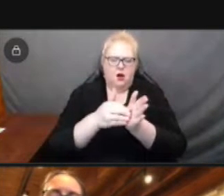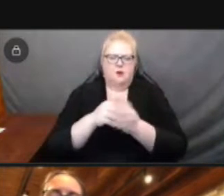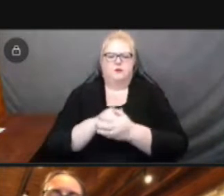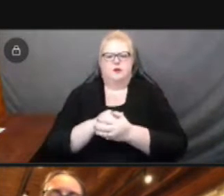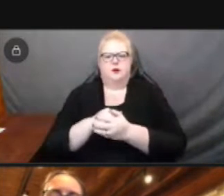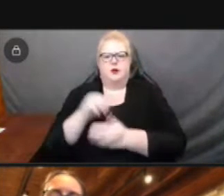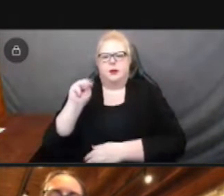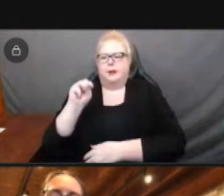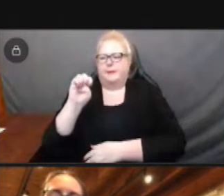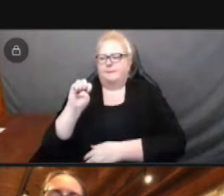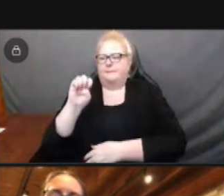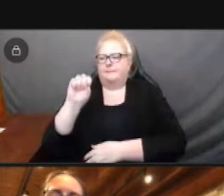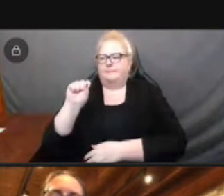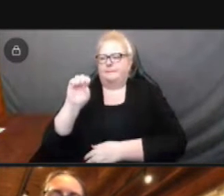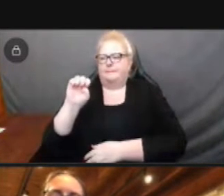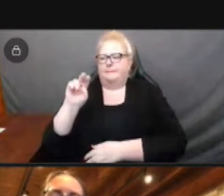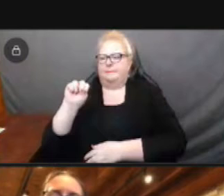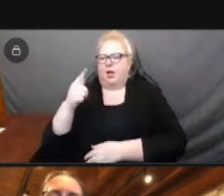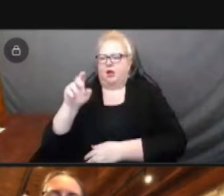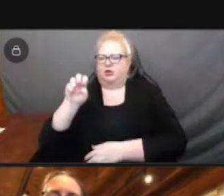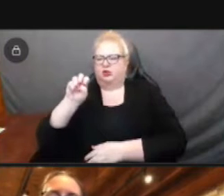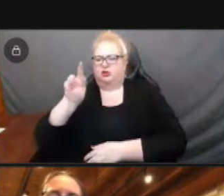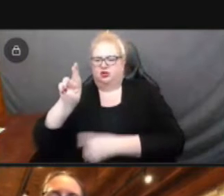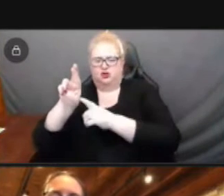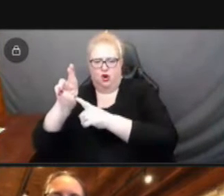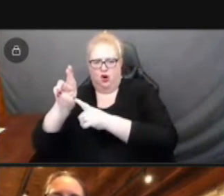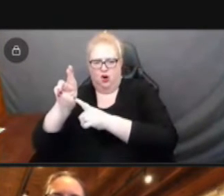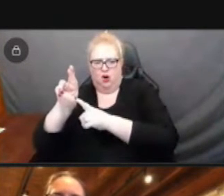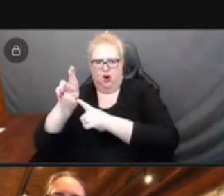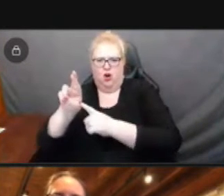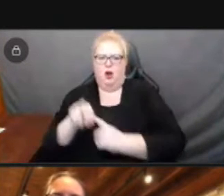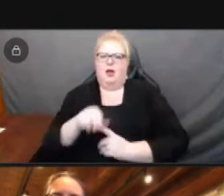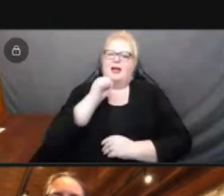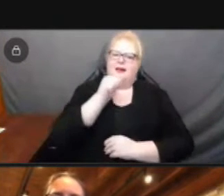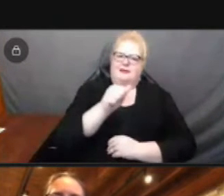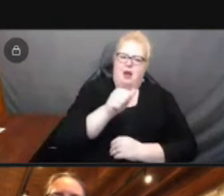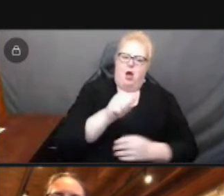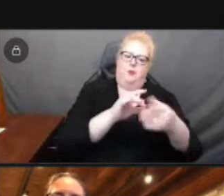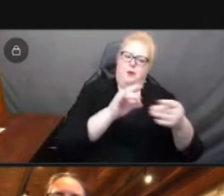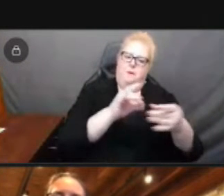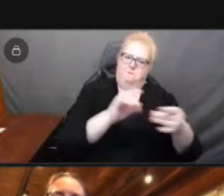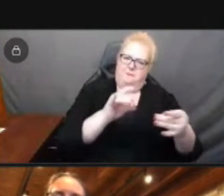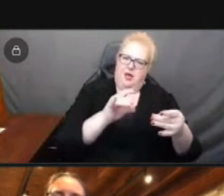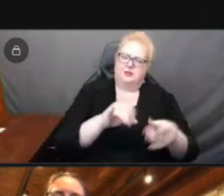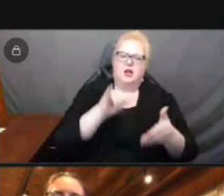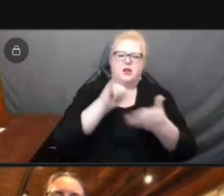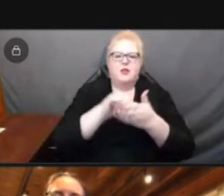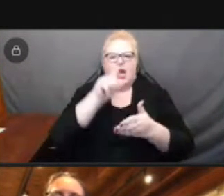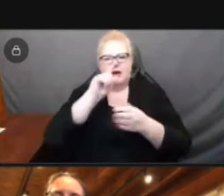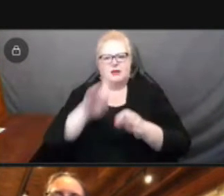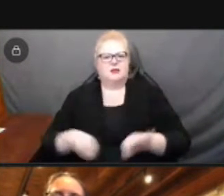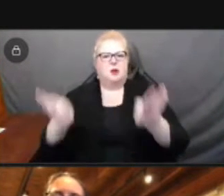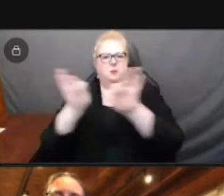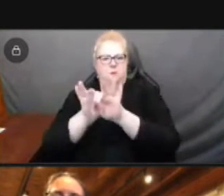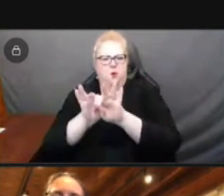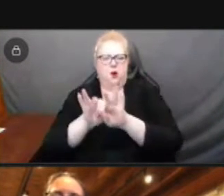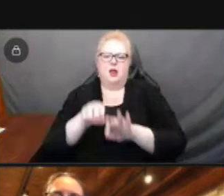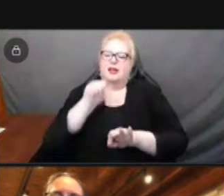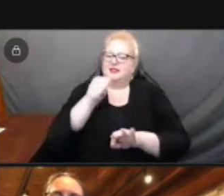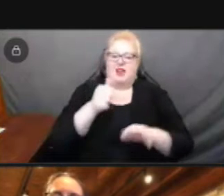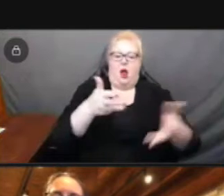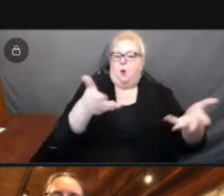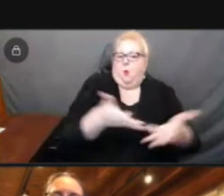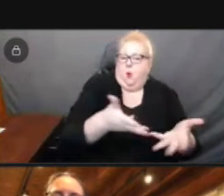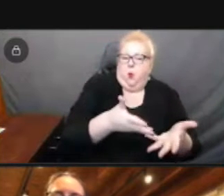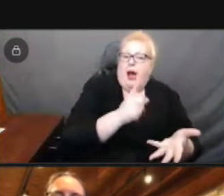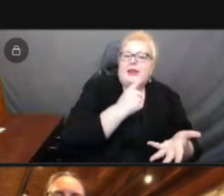rather than the message that carries the weight. And it's not what's being said, that who's saying it.